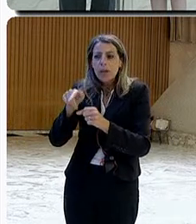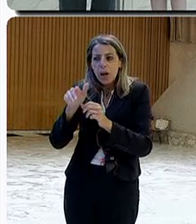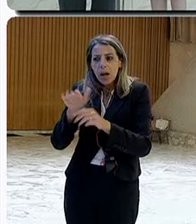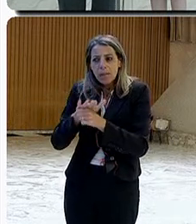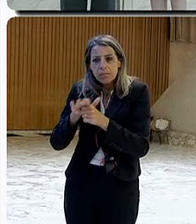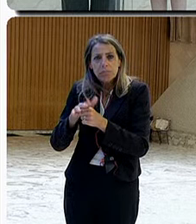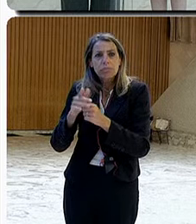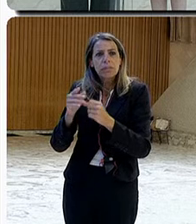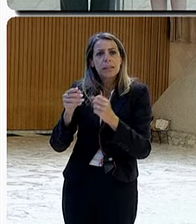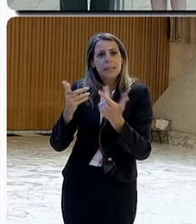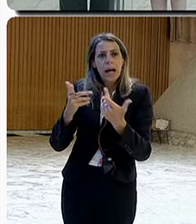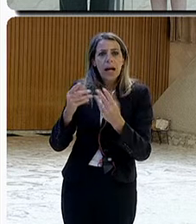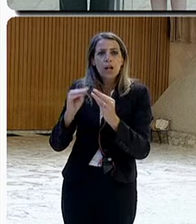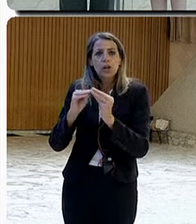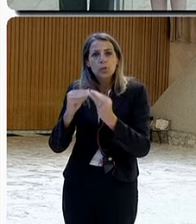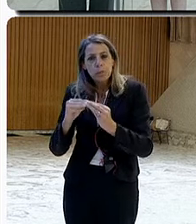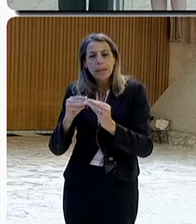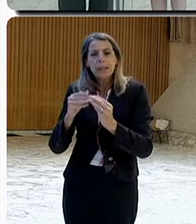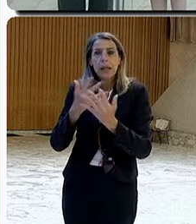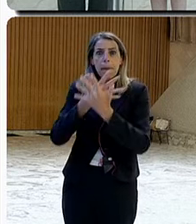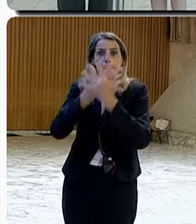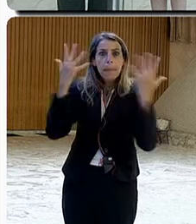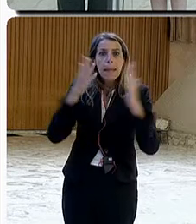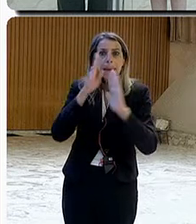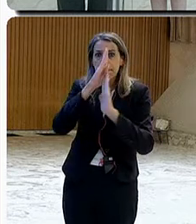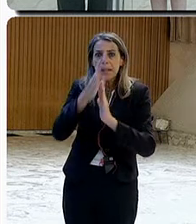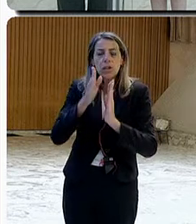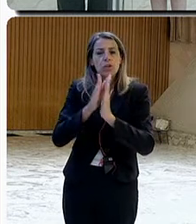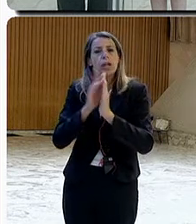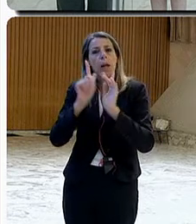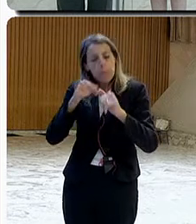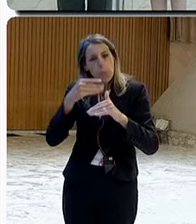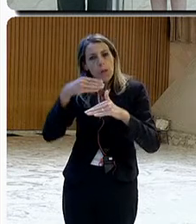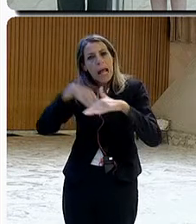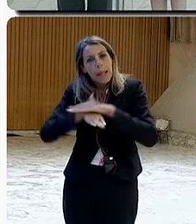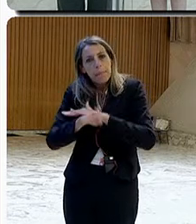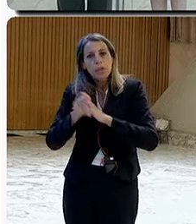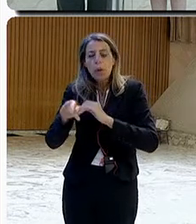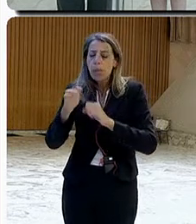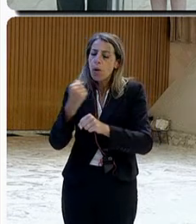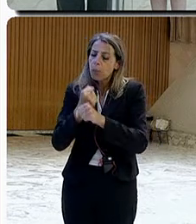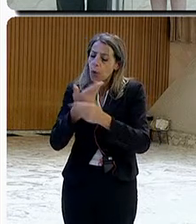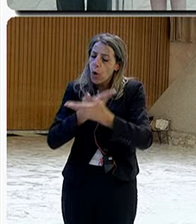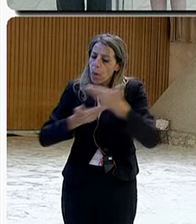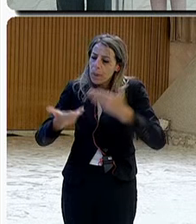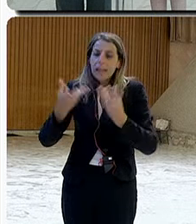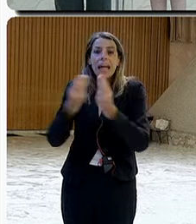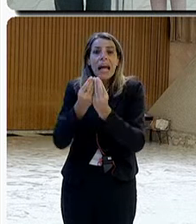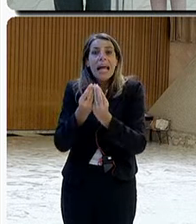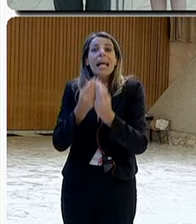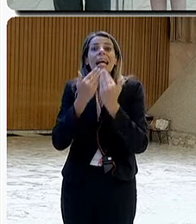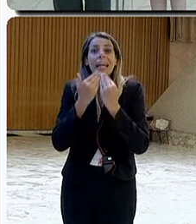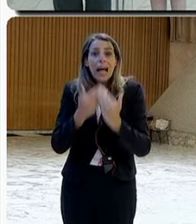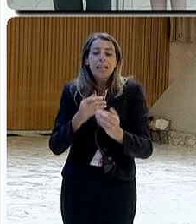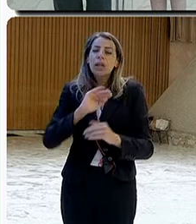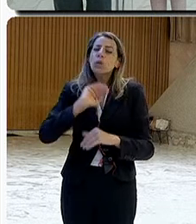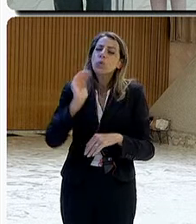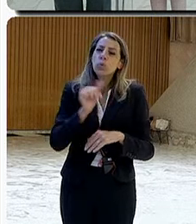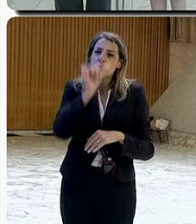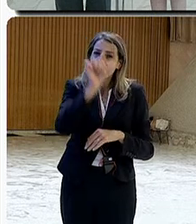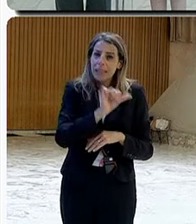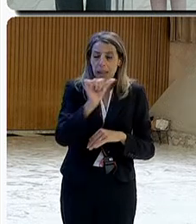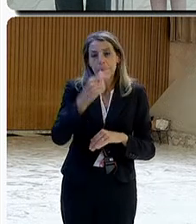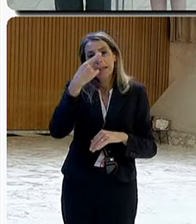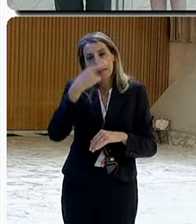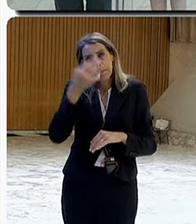implicit and explicit means by which they can cooperate with the grace of all the sacraments, especially the Eucharist, and